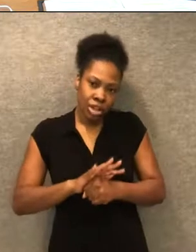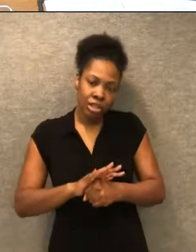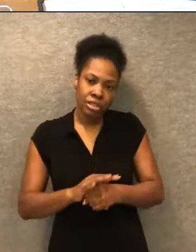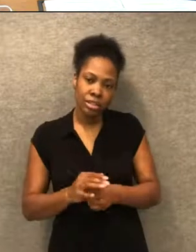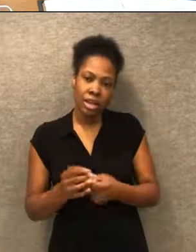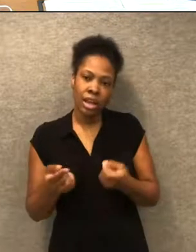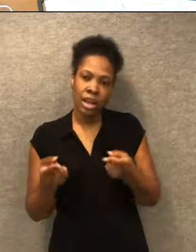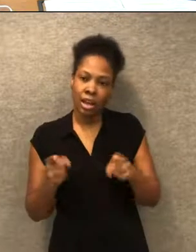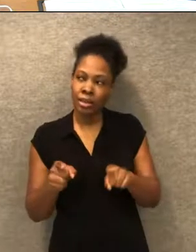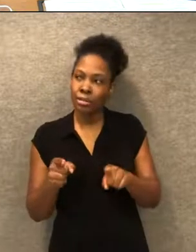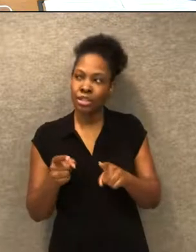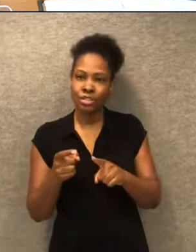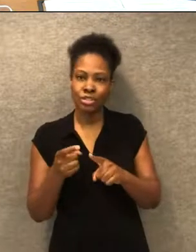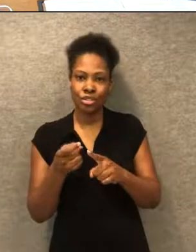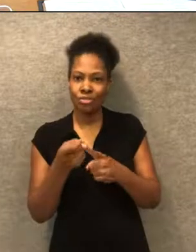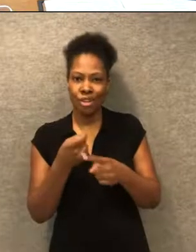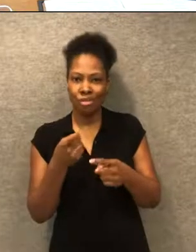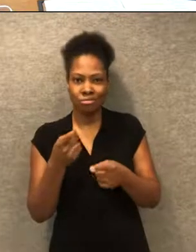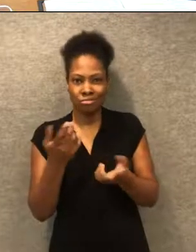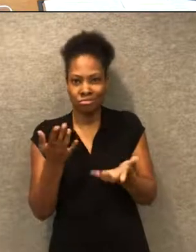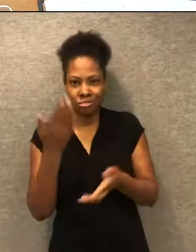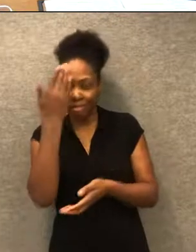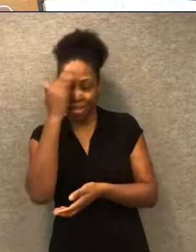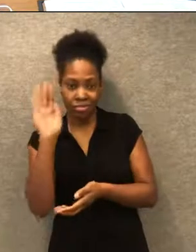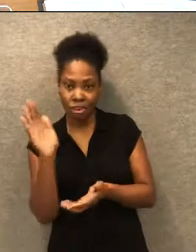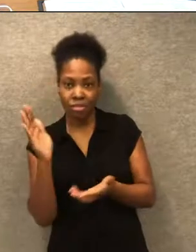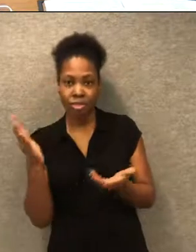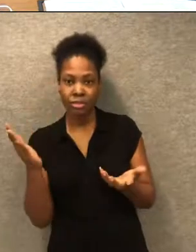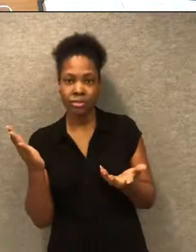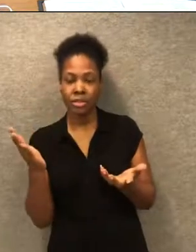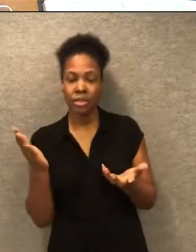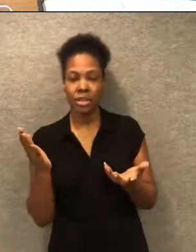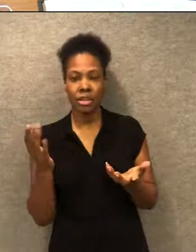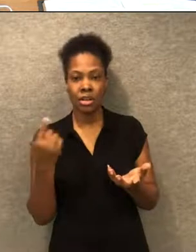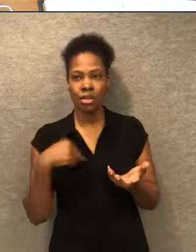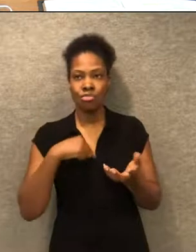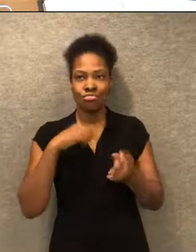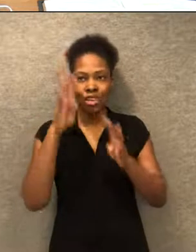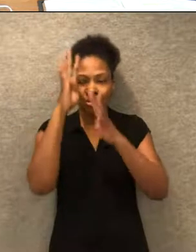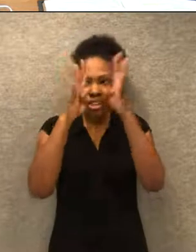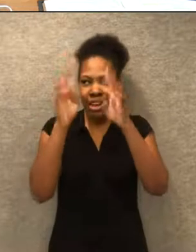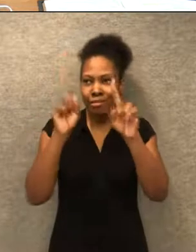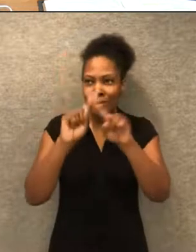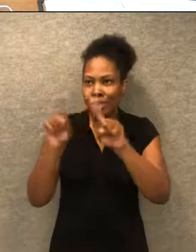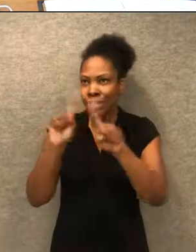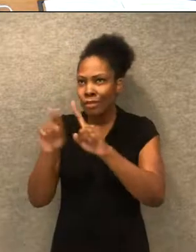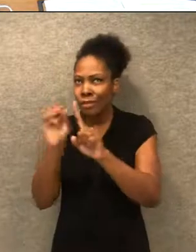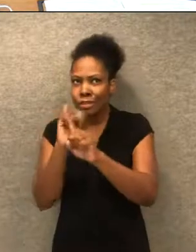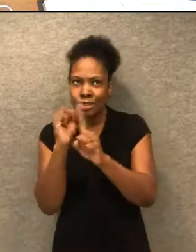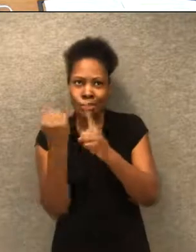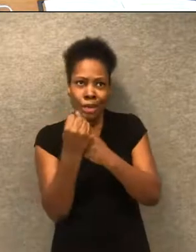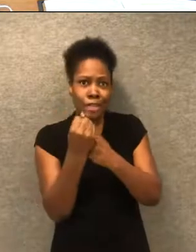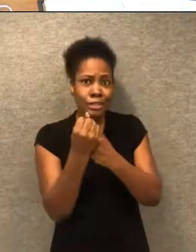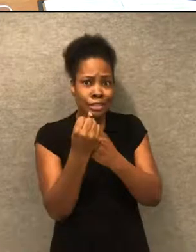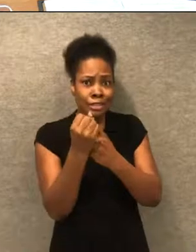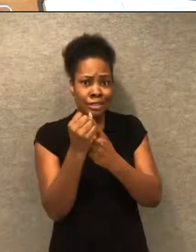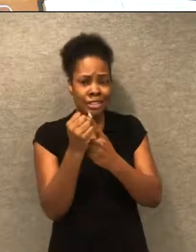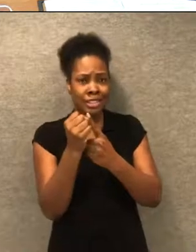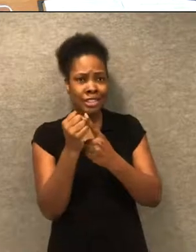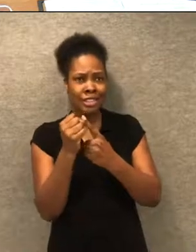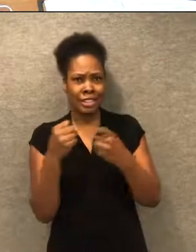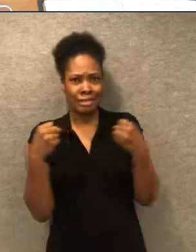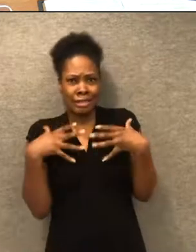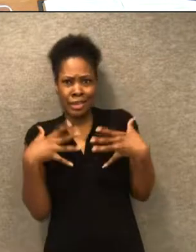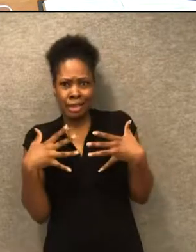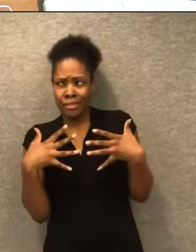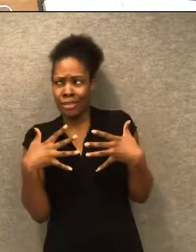from the fear of the unknown, right? We don't know what's going to happen, and we create all of these scenarios that can be very scary, and